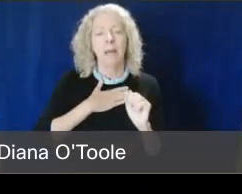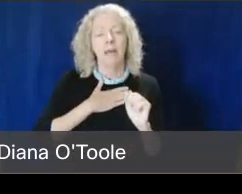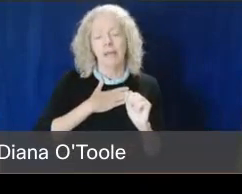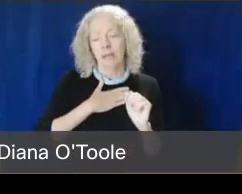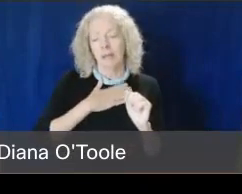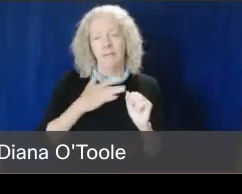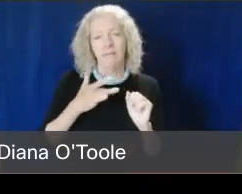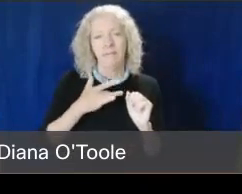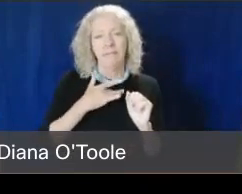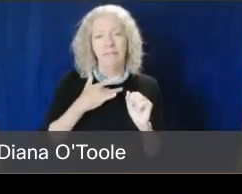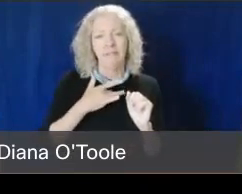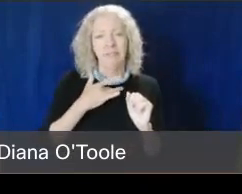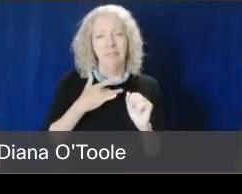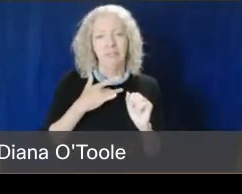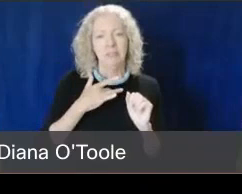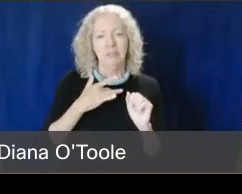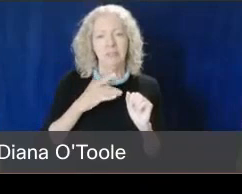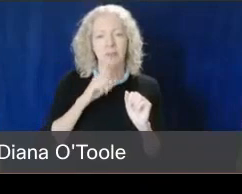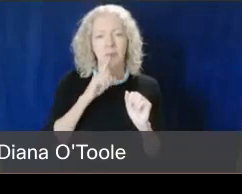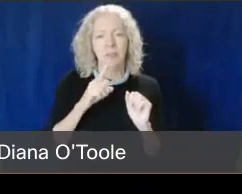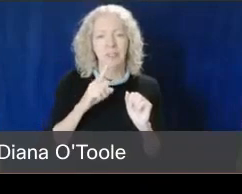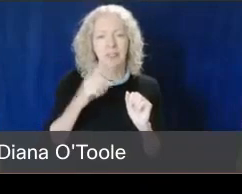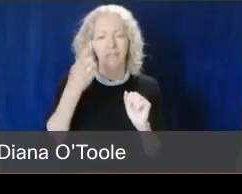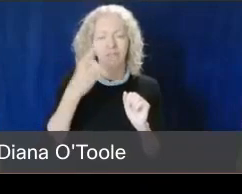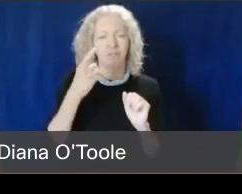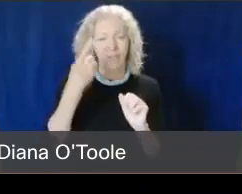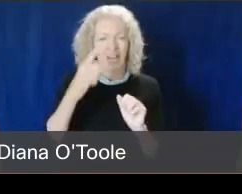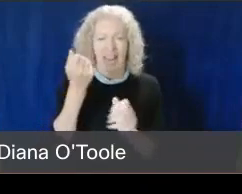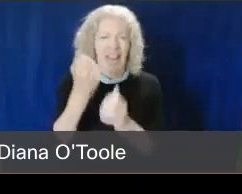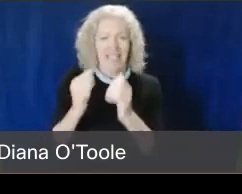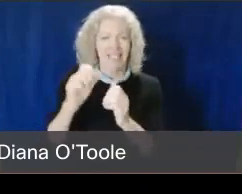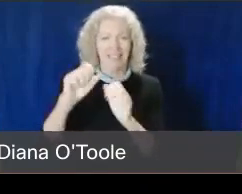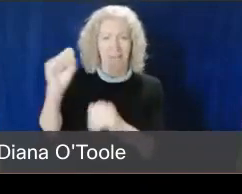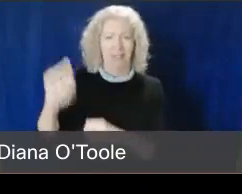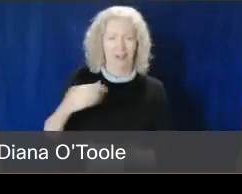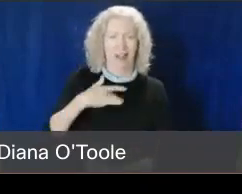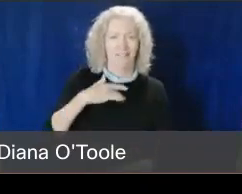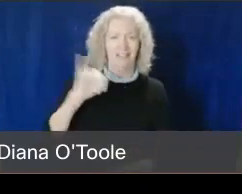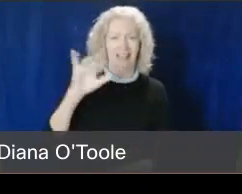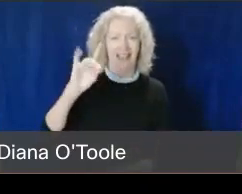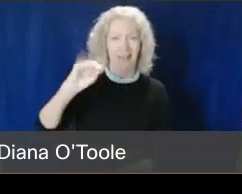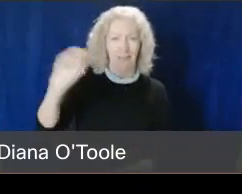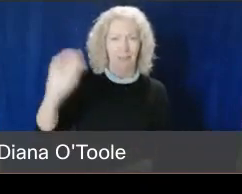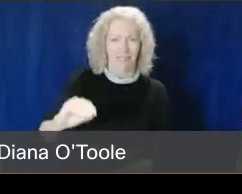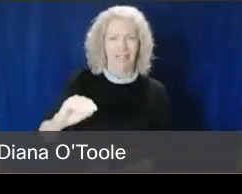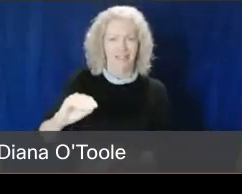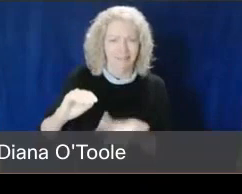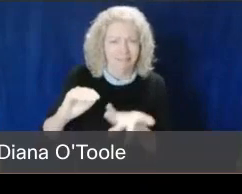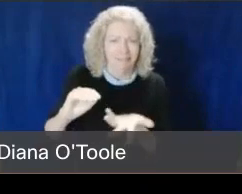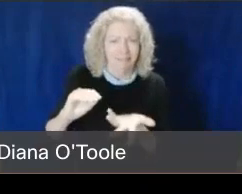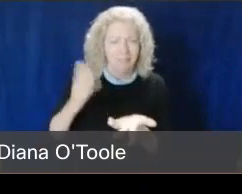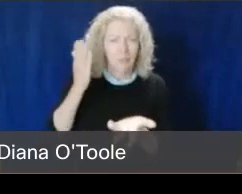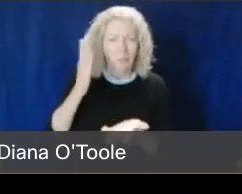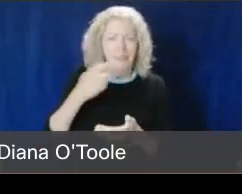saying we weren't doing a good job in any semester because they may have been struggling themselves with what was happening.